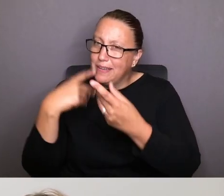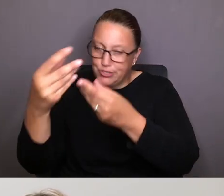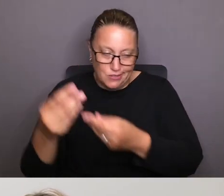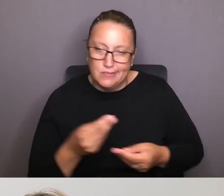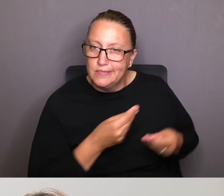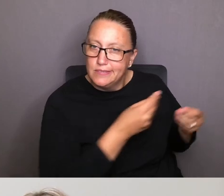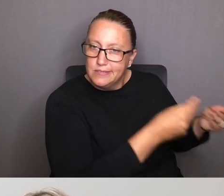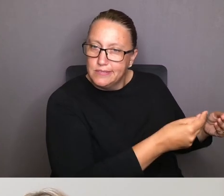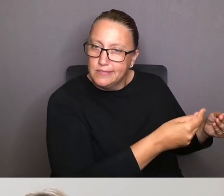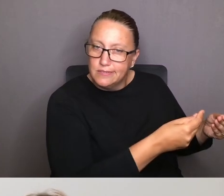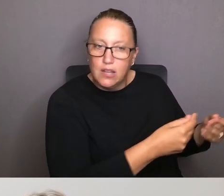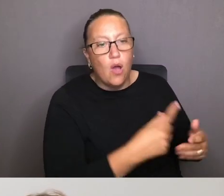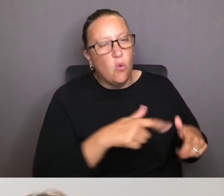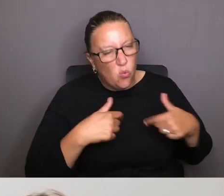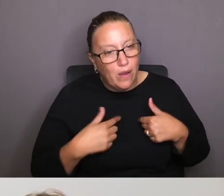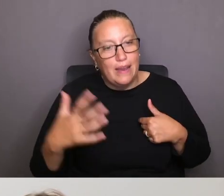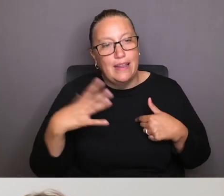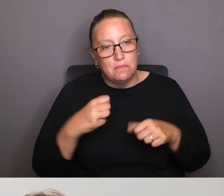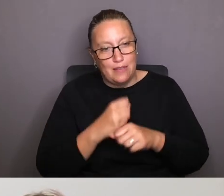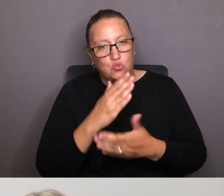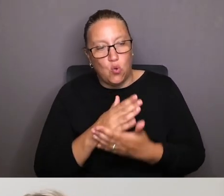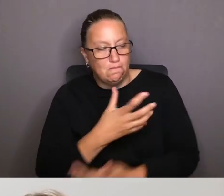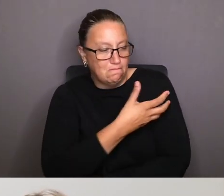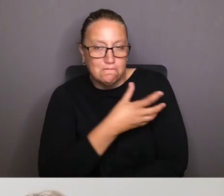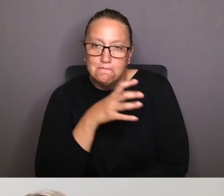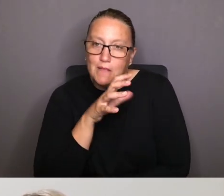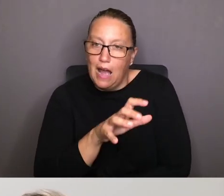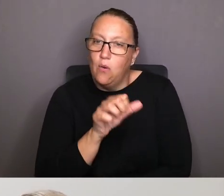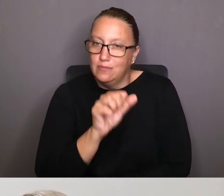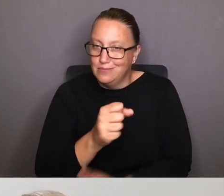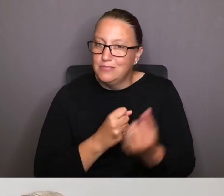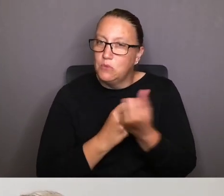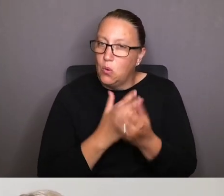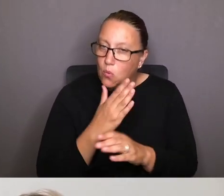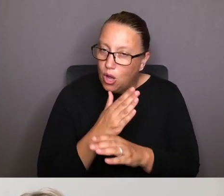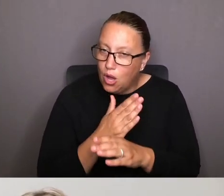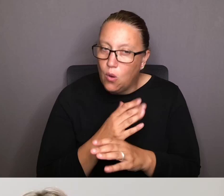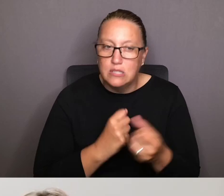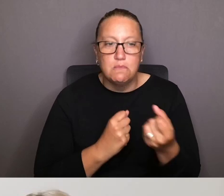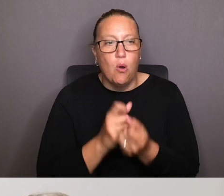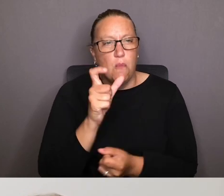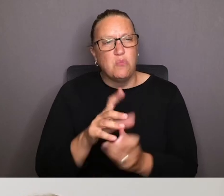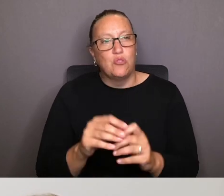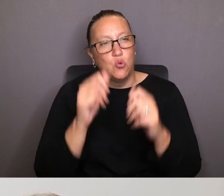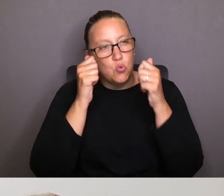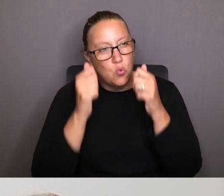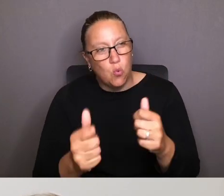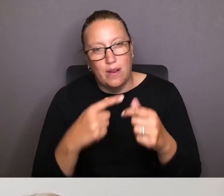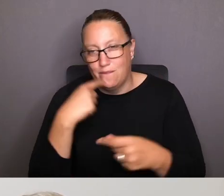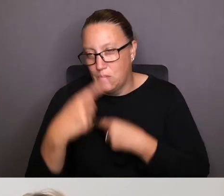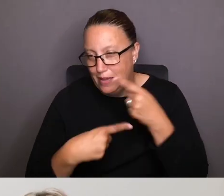to make sure that we're really empowering a support worker or a support person with really good information, helping them to